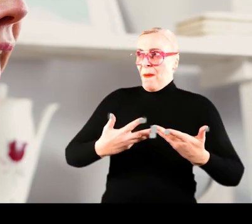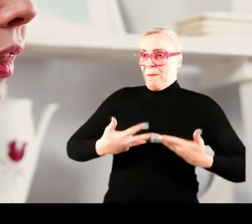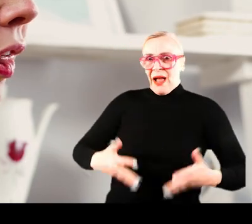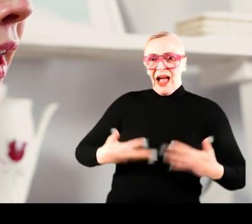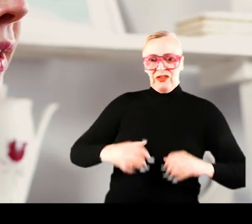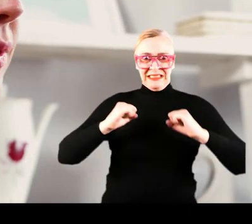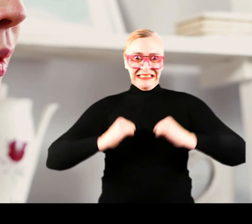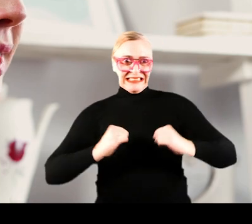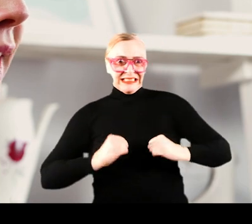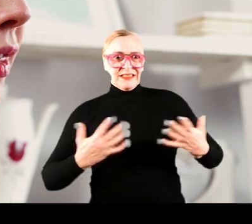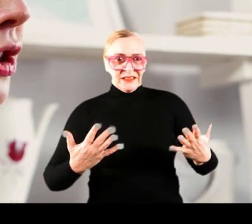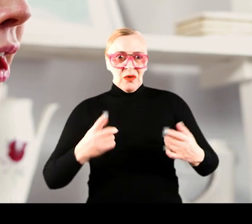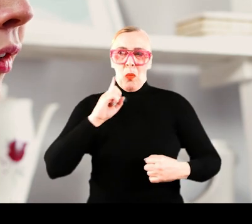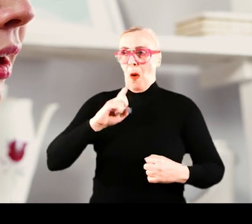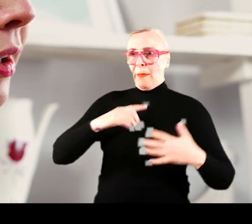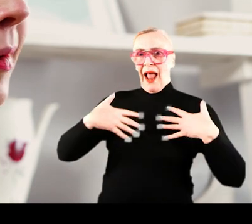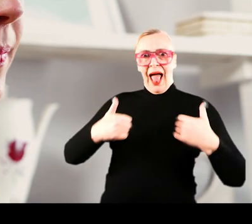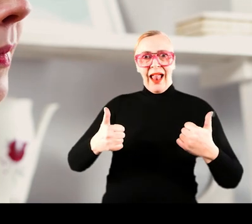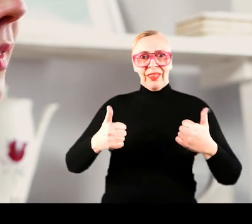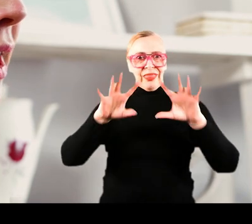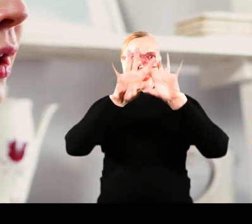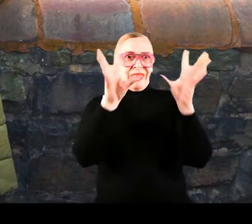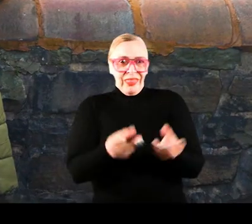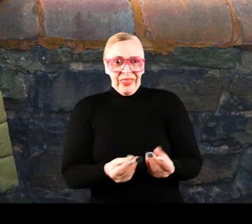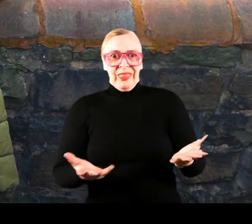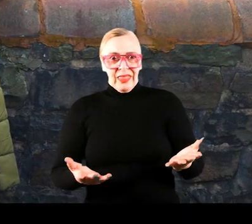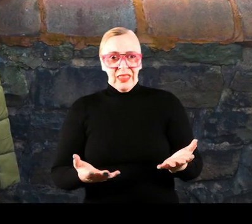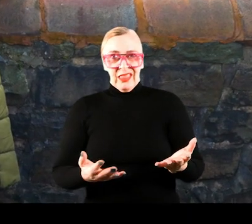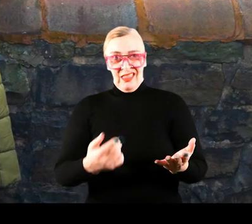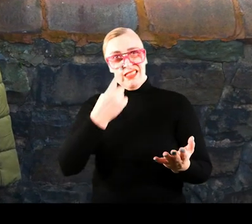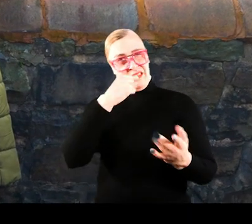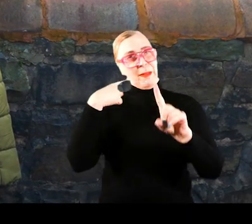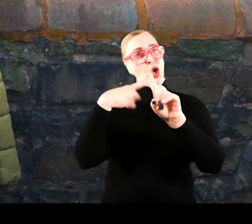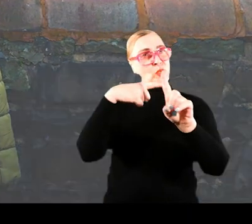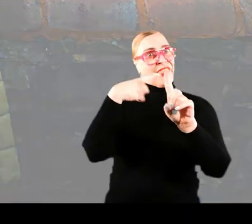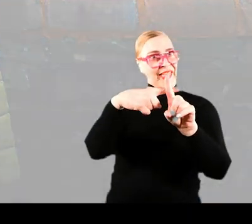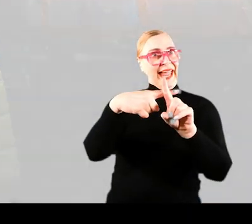menstrual health and women's health in general, it can only be a good thing.